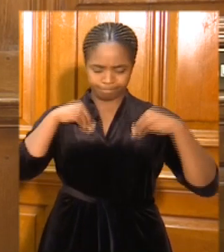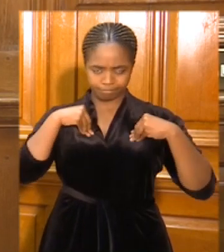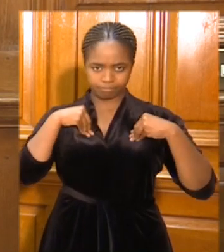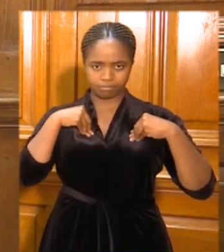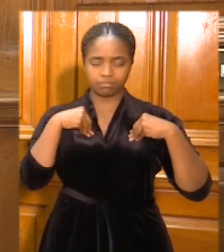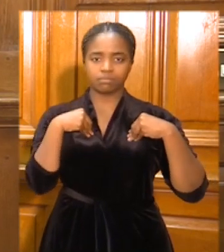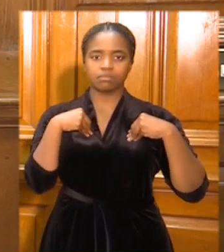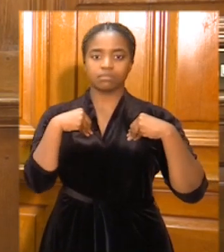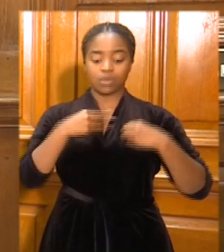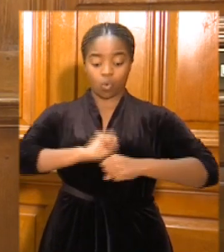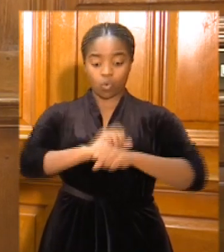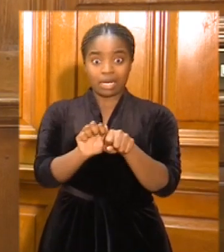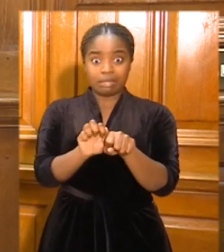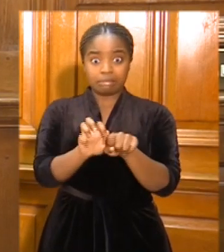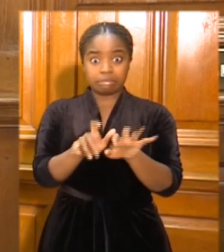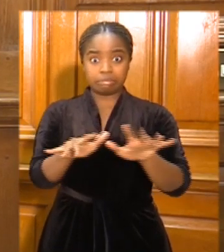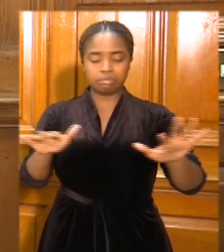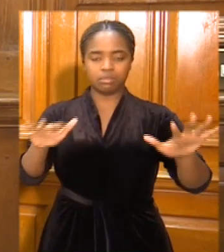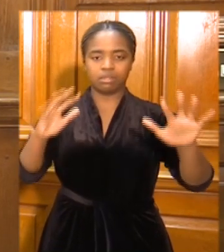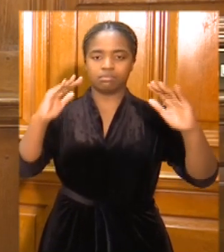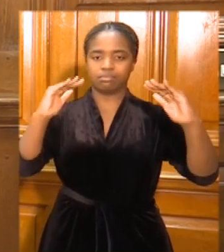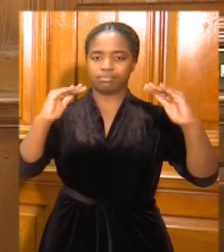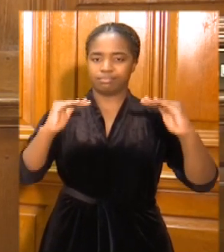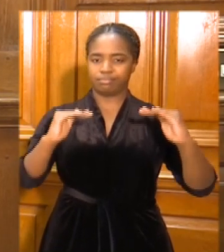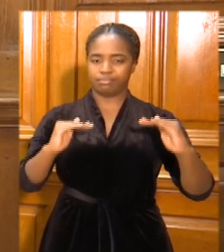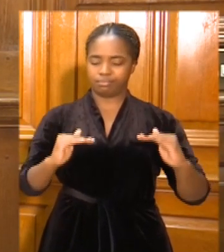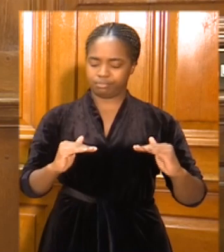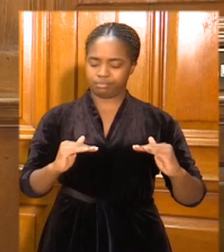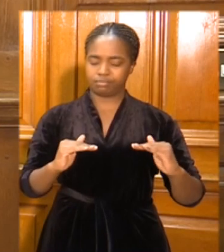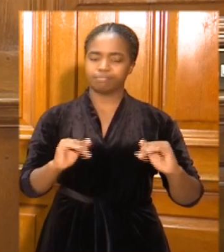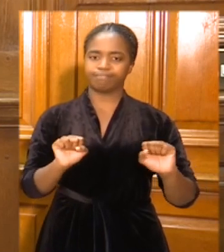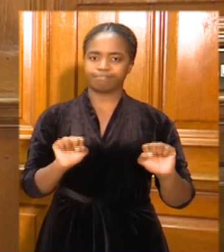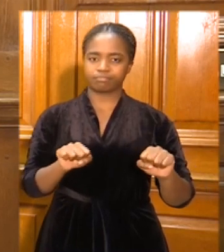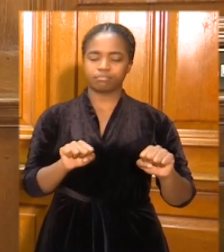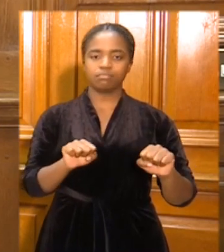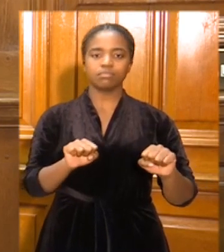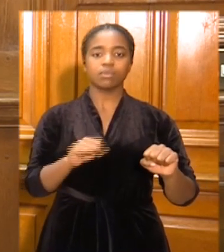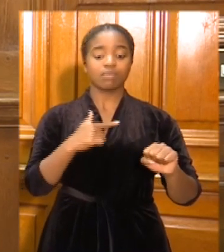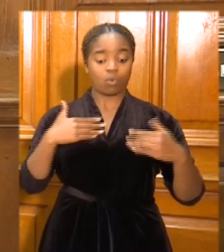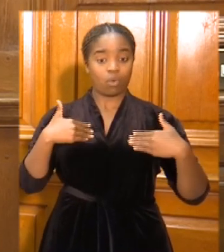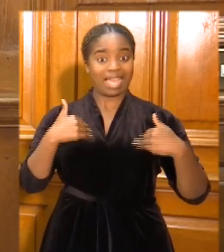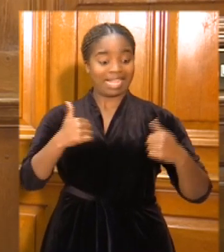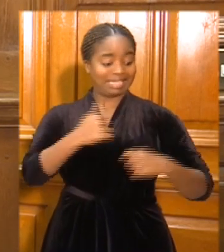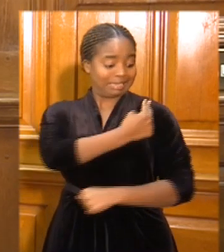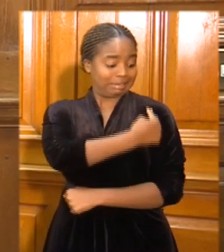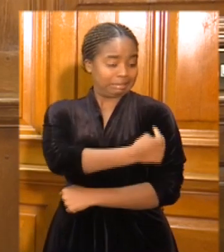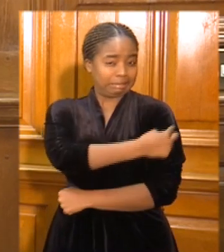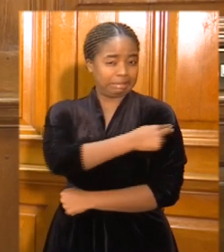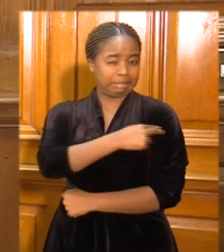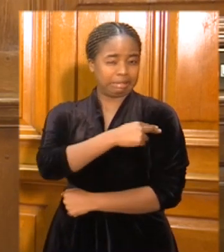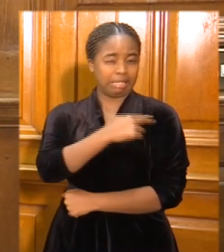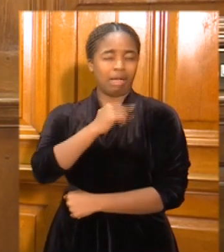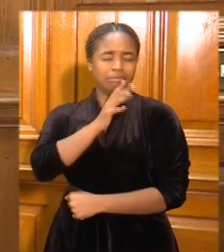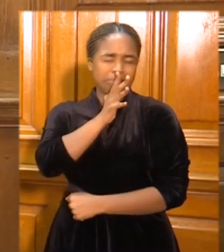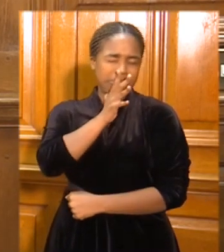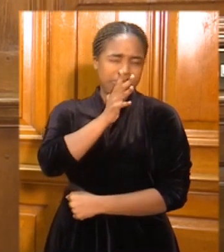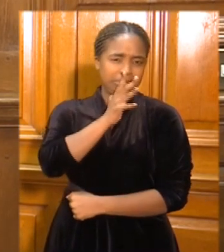slow the rate of infection and prevent our health facilities from being